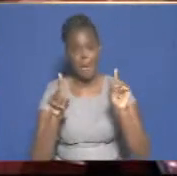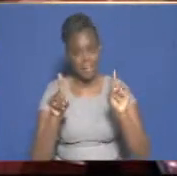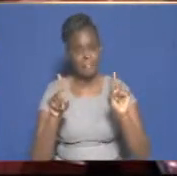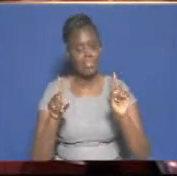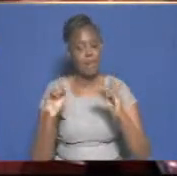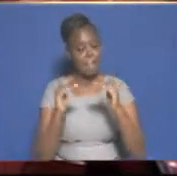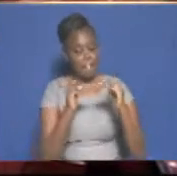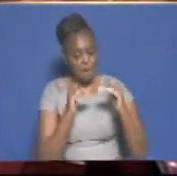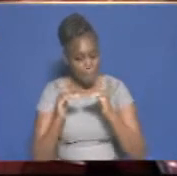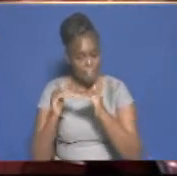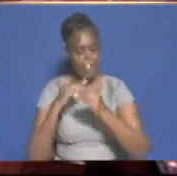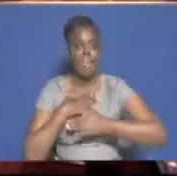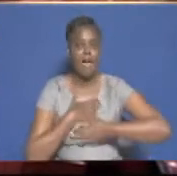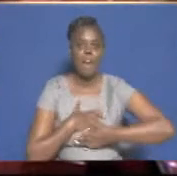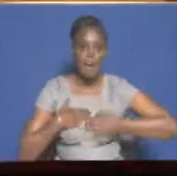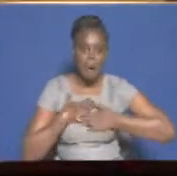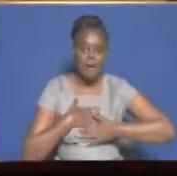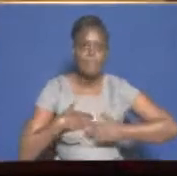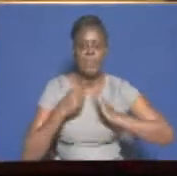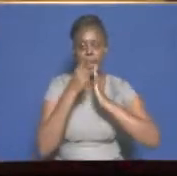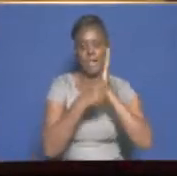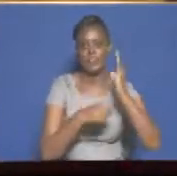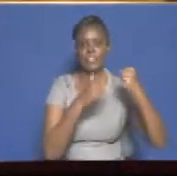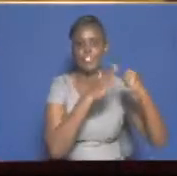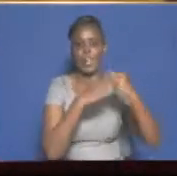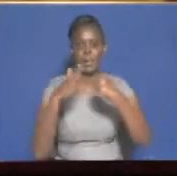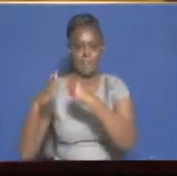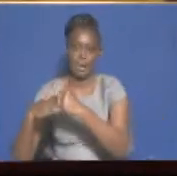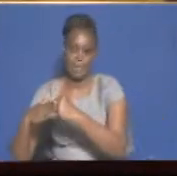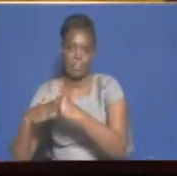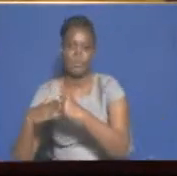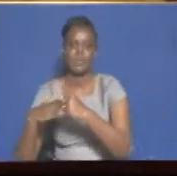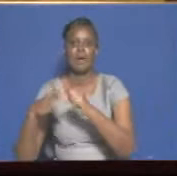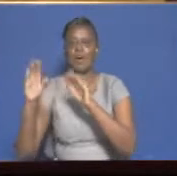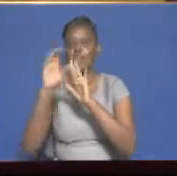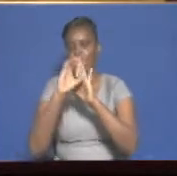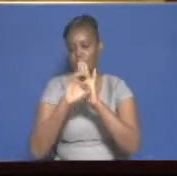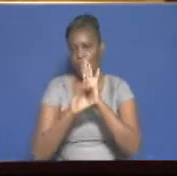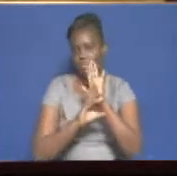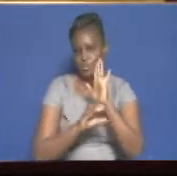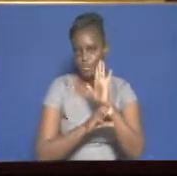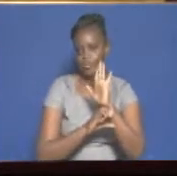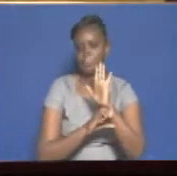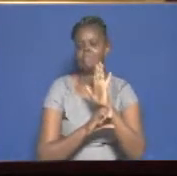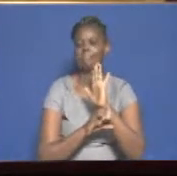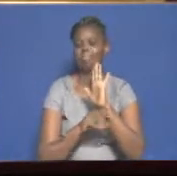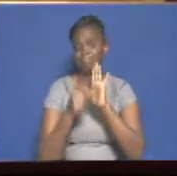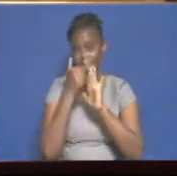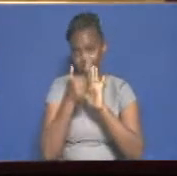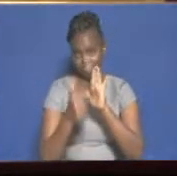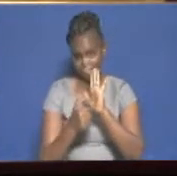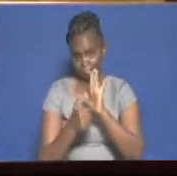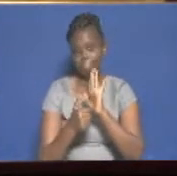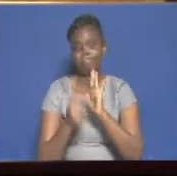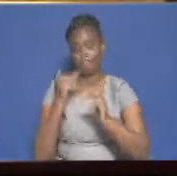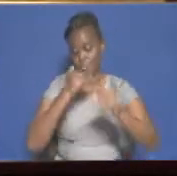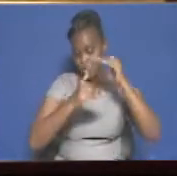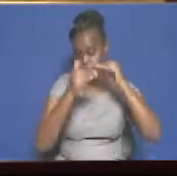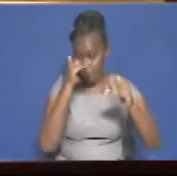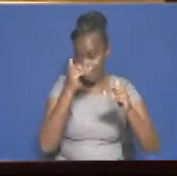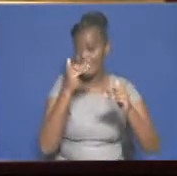also fair to appreciate that Article 99 of the Constitution, among other